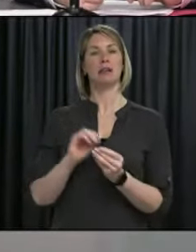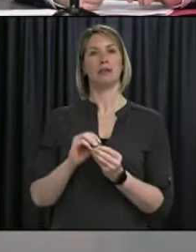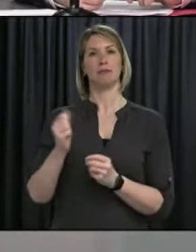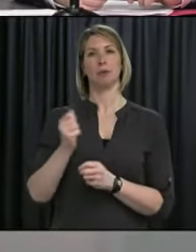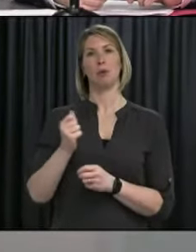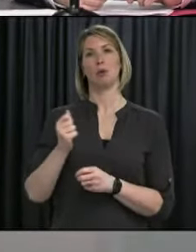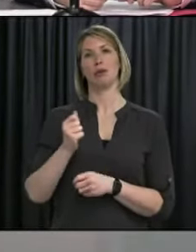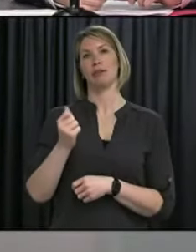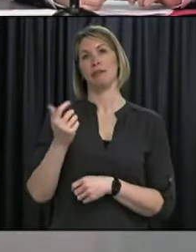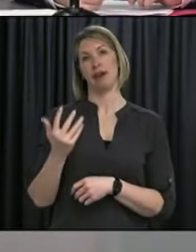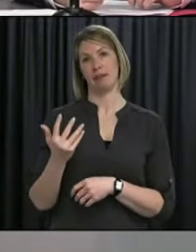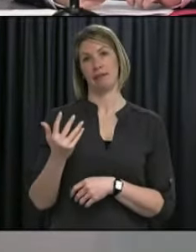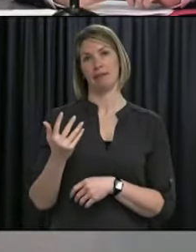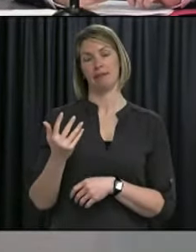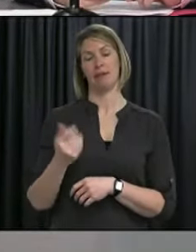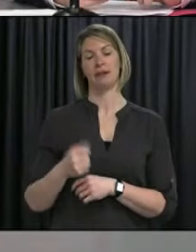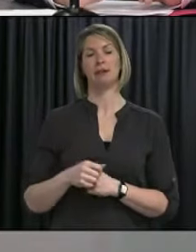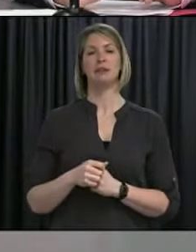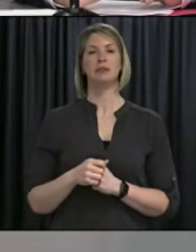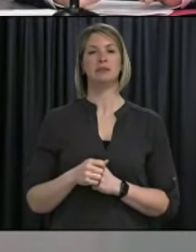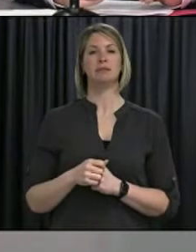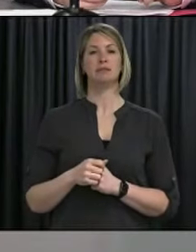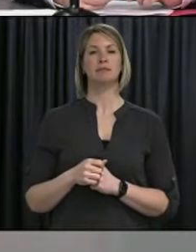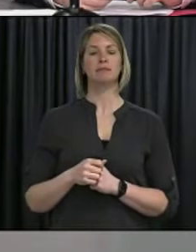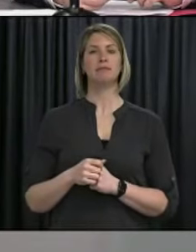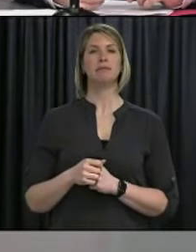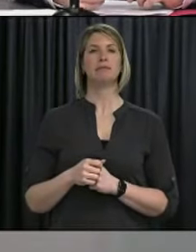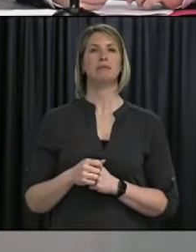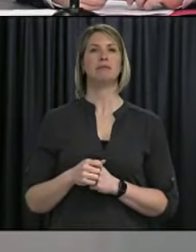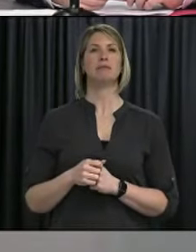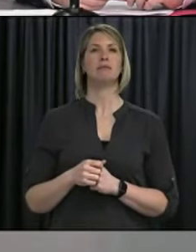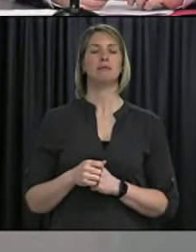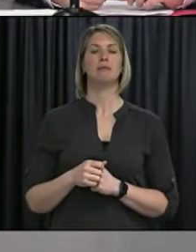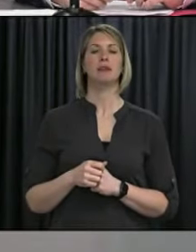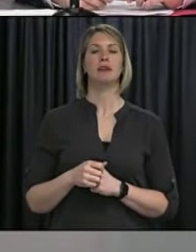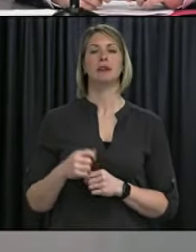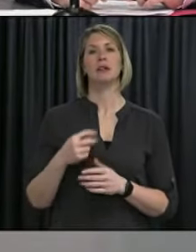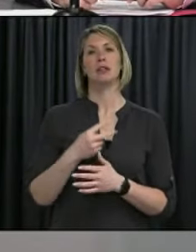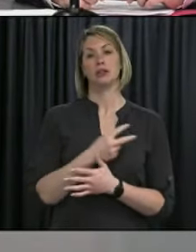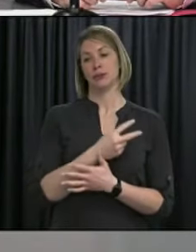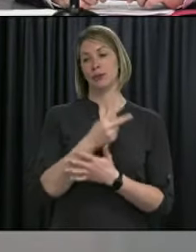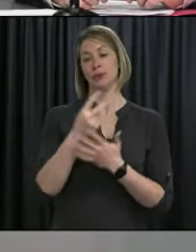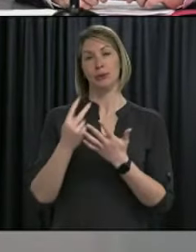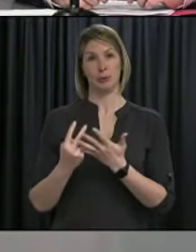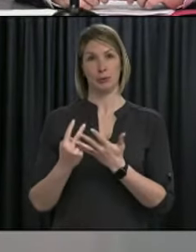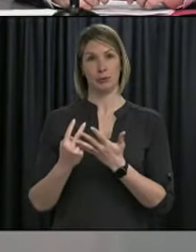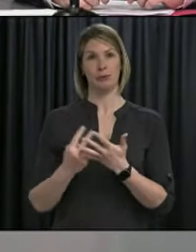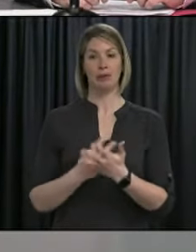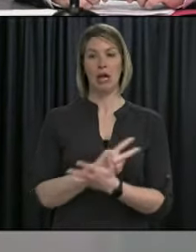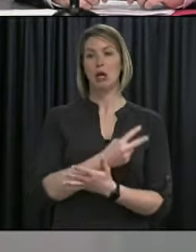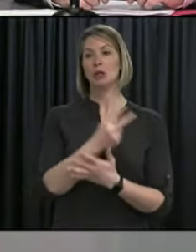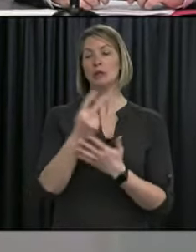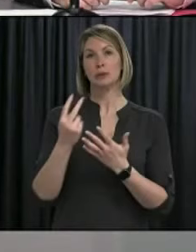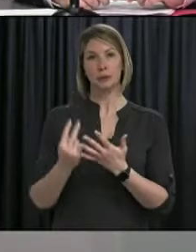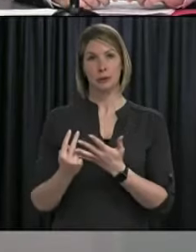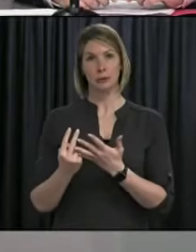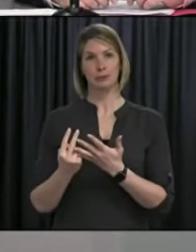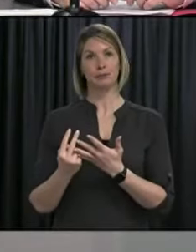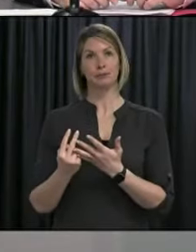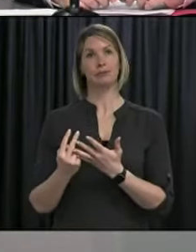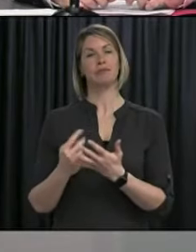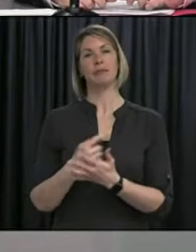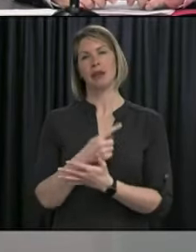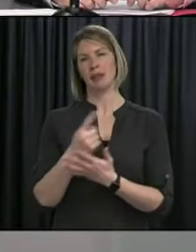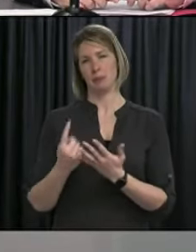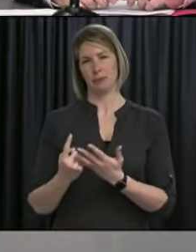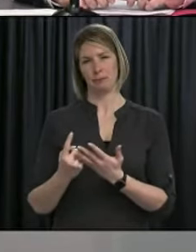registered for today's call. The question and answer session will be conducted in two rounds where each reporter will have the opportunity to ask one question and